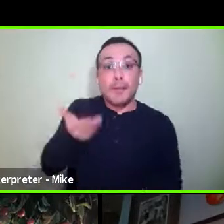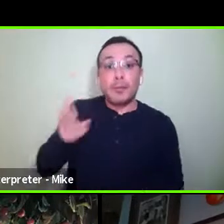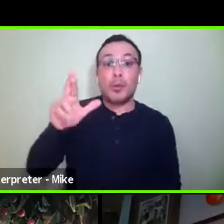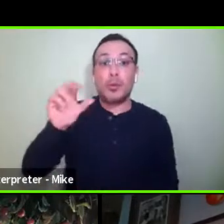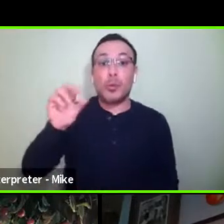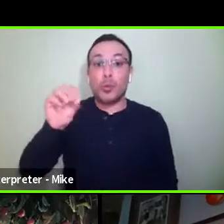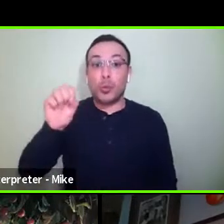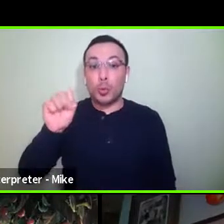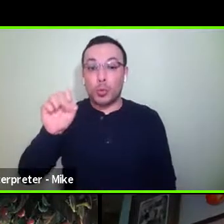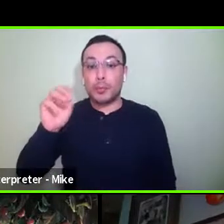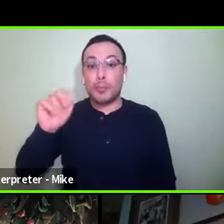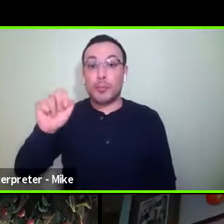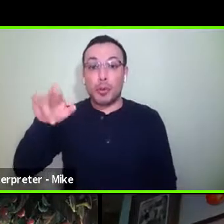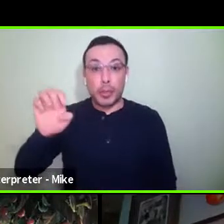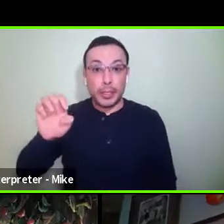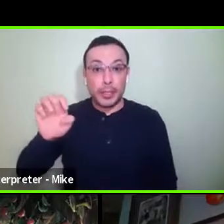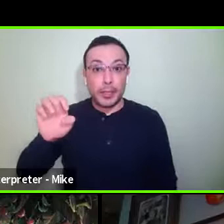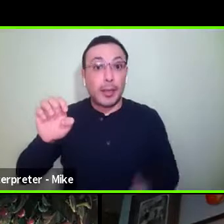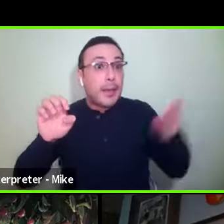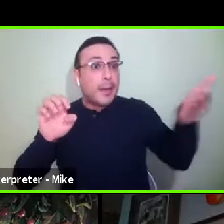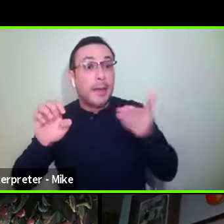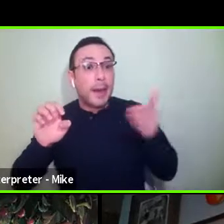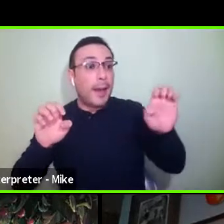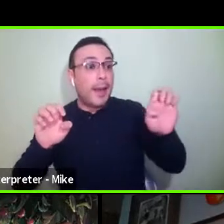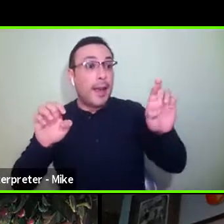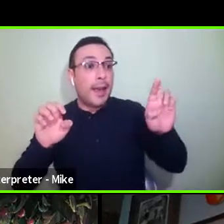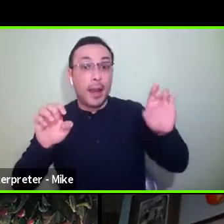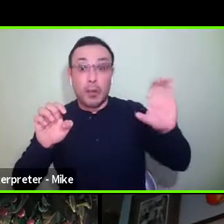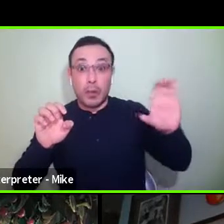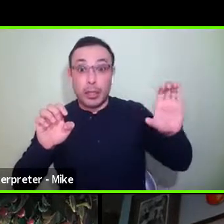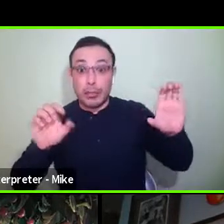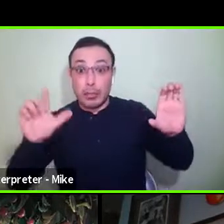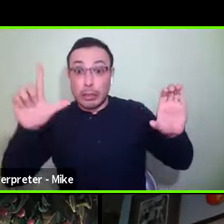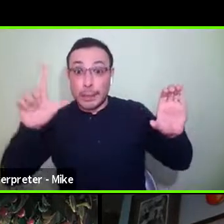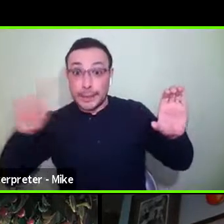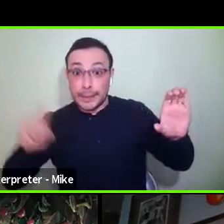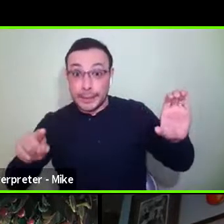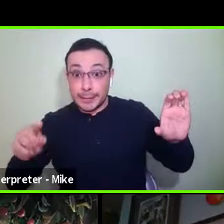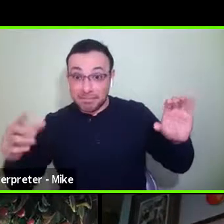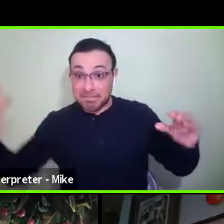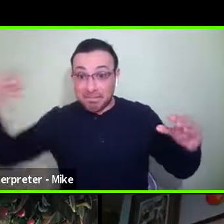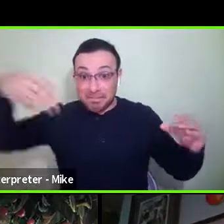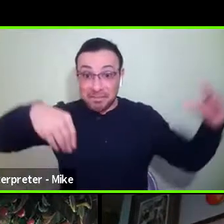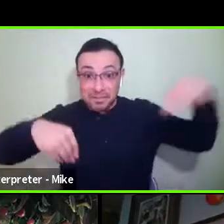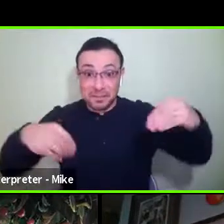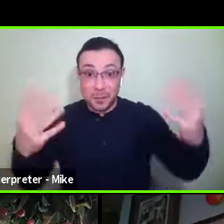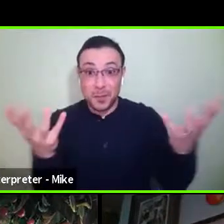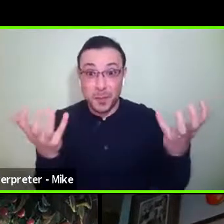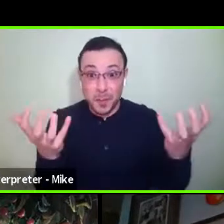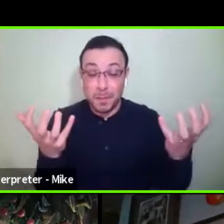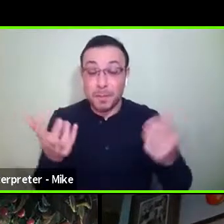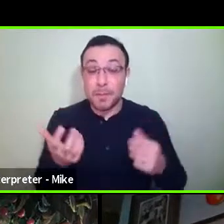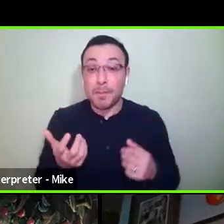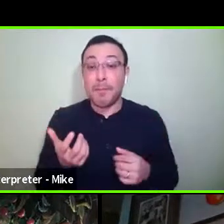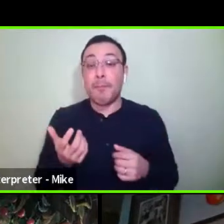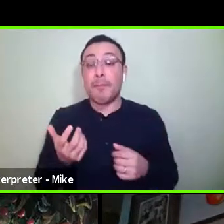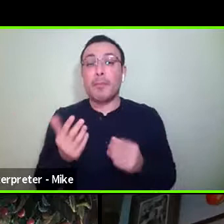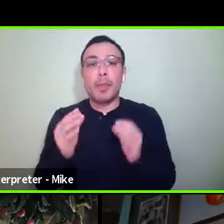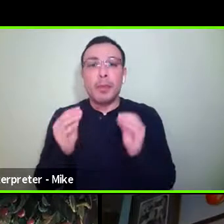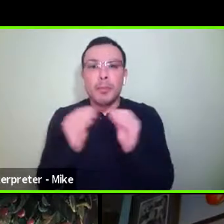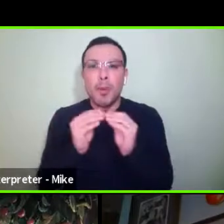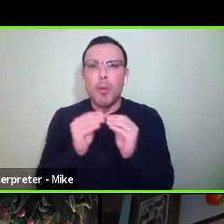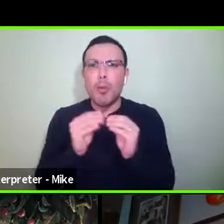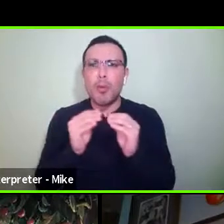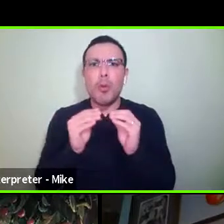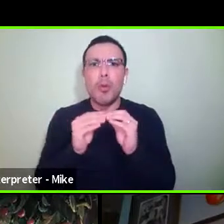I'd also like to invite Eric and Liz, if they feel like jumping in, and see if there's any further questions that they would